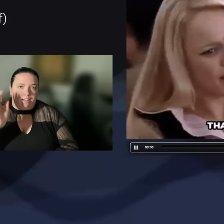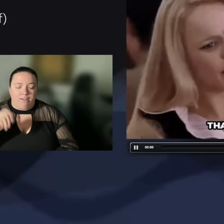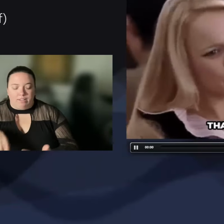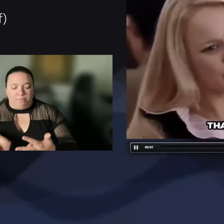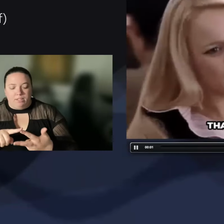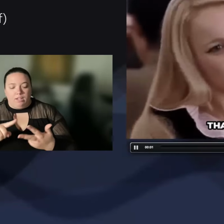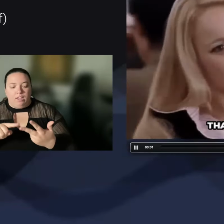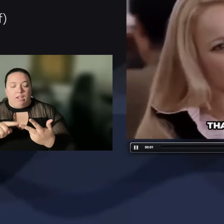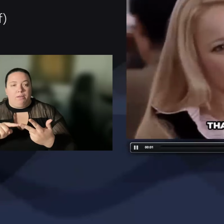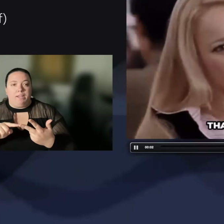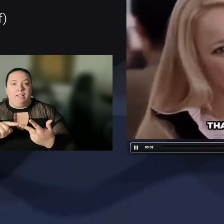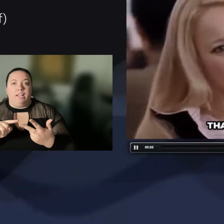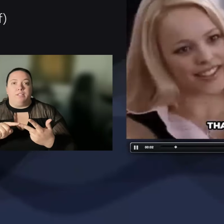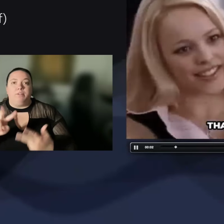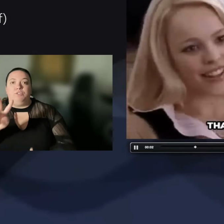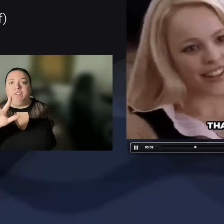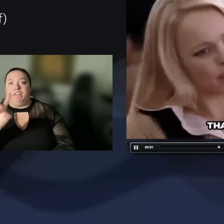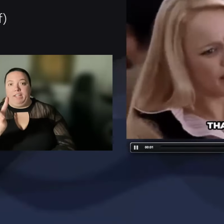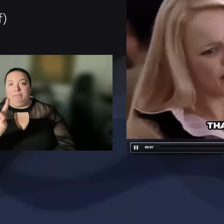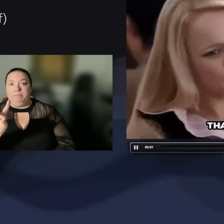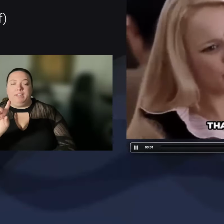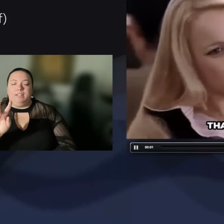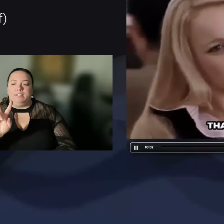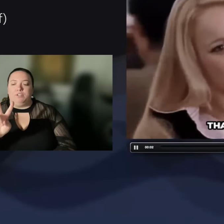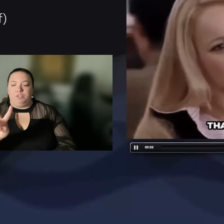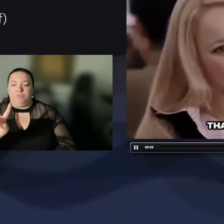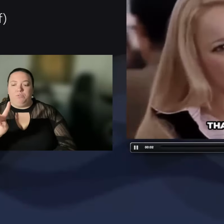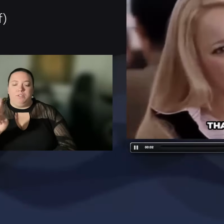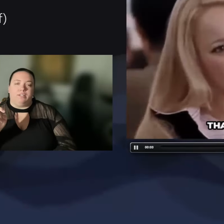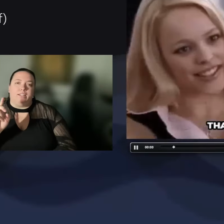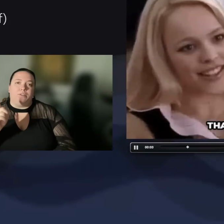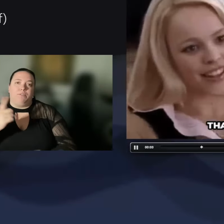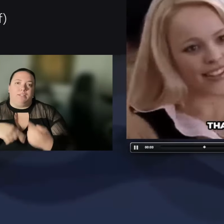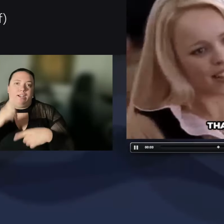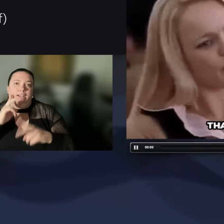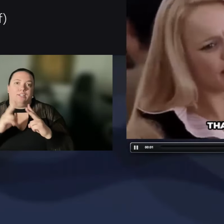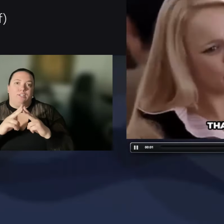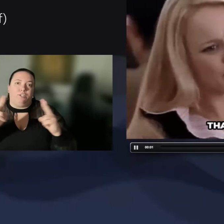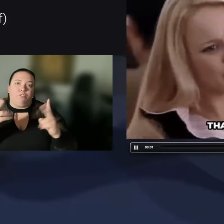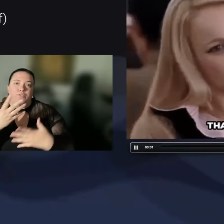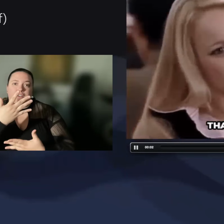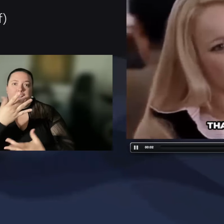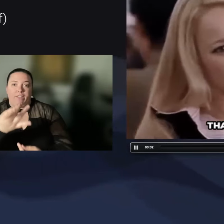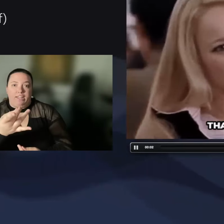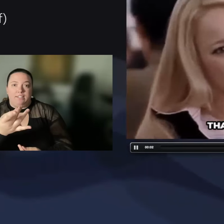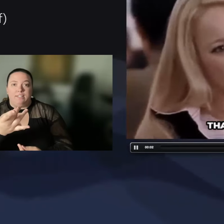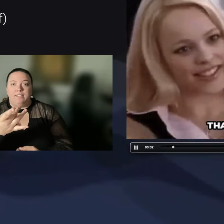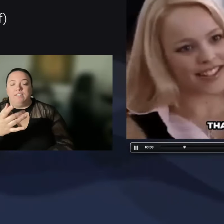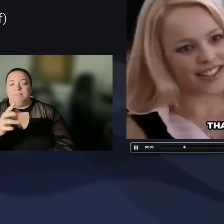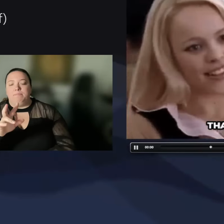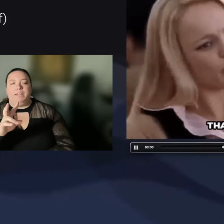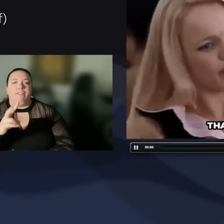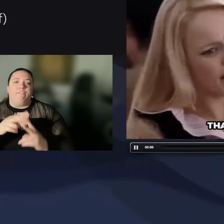movement of that lips. And then the last one, 258, meaning two, like, so sign is